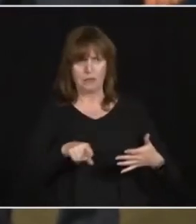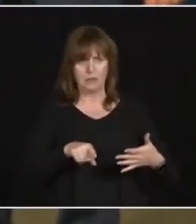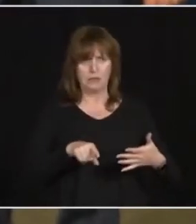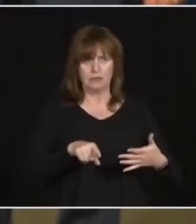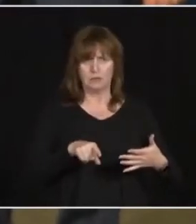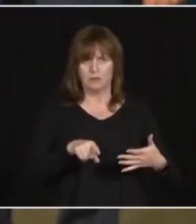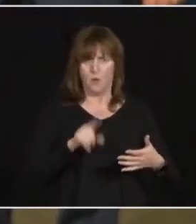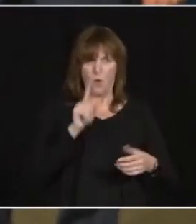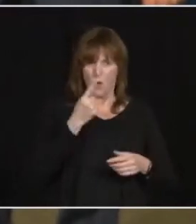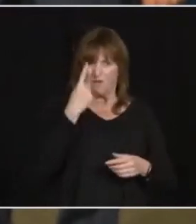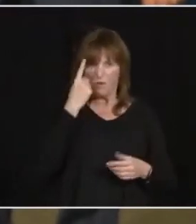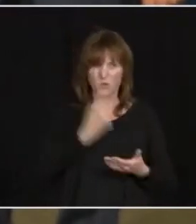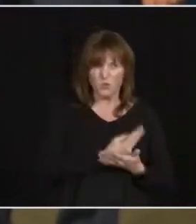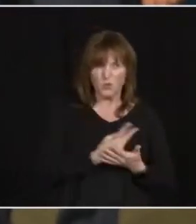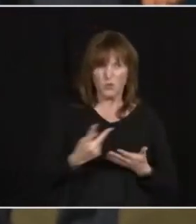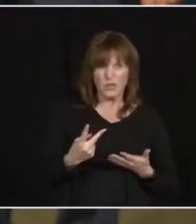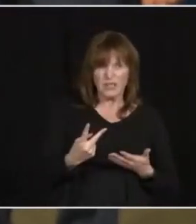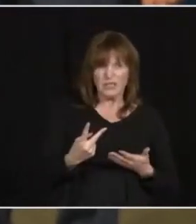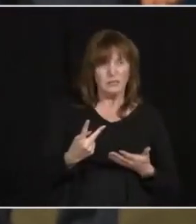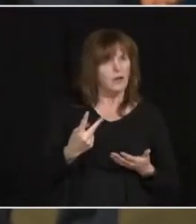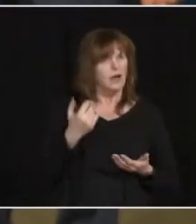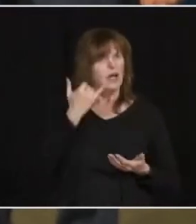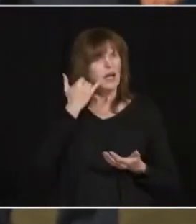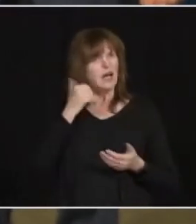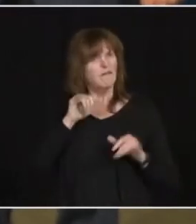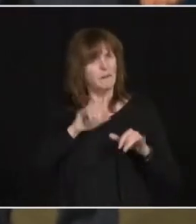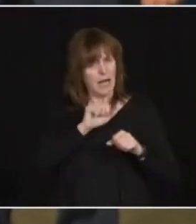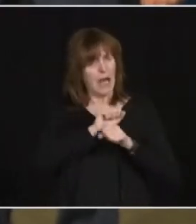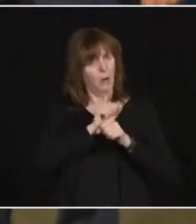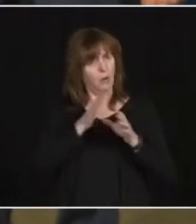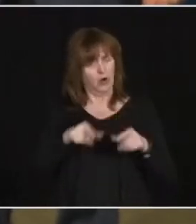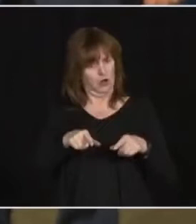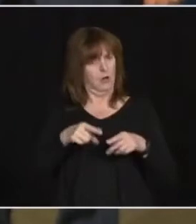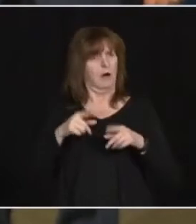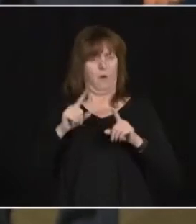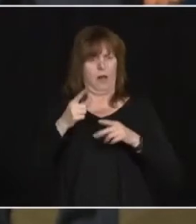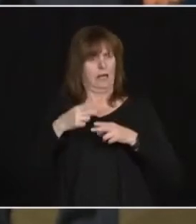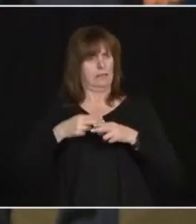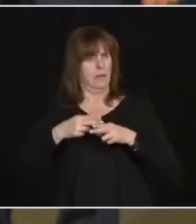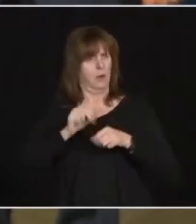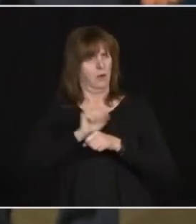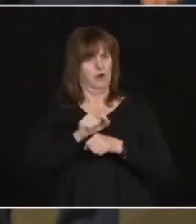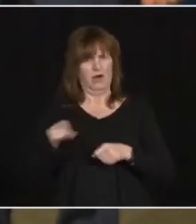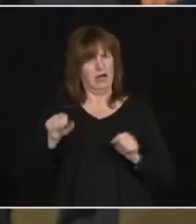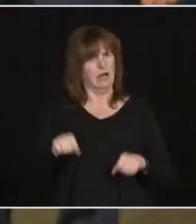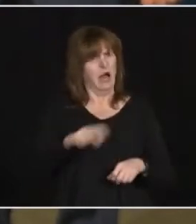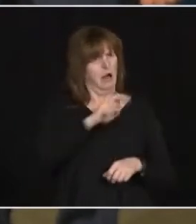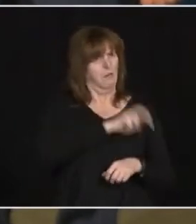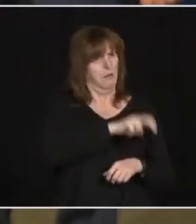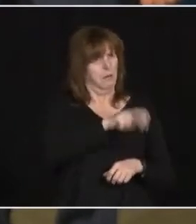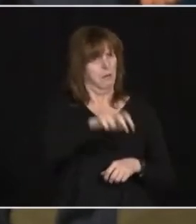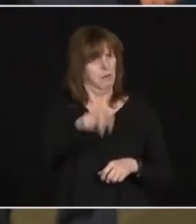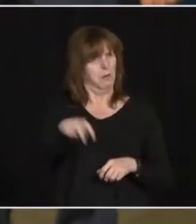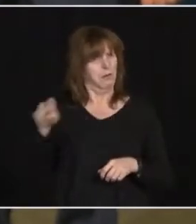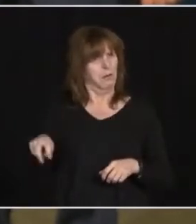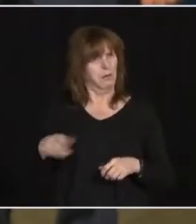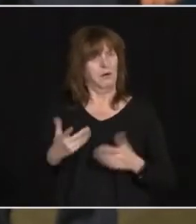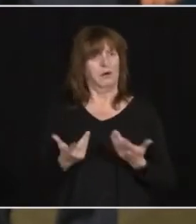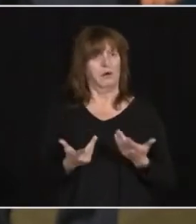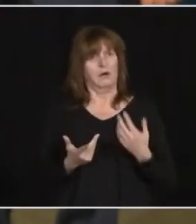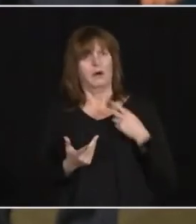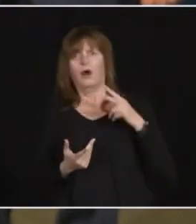are still able to work between different homes. Now, if we look at, say, British Columbia, it stopped